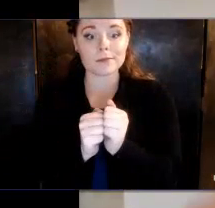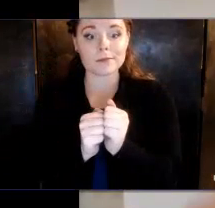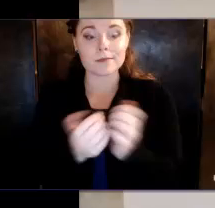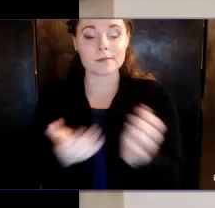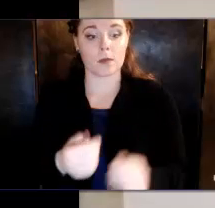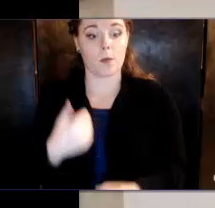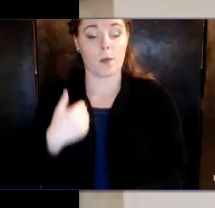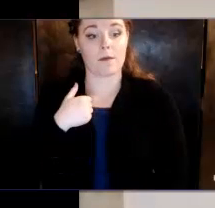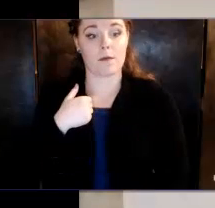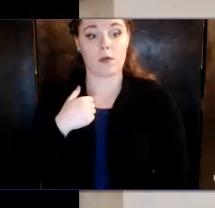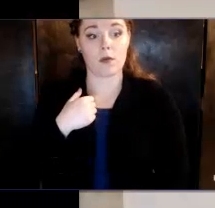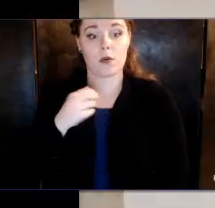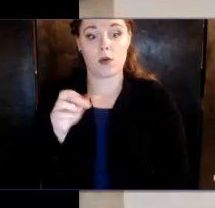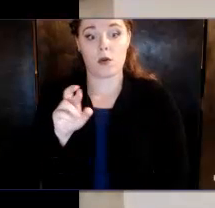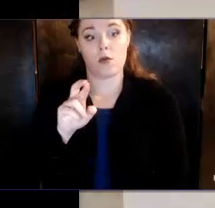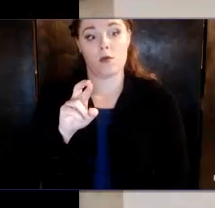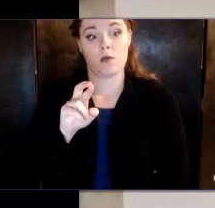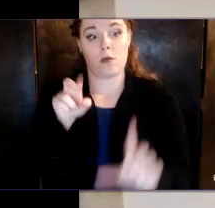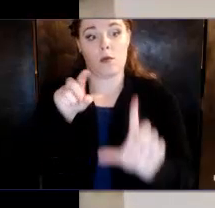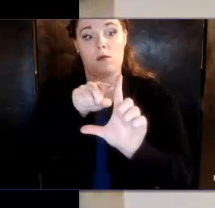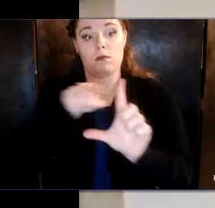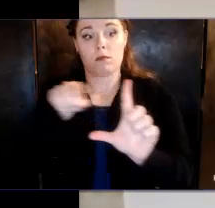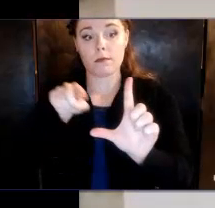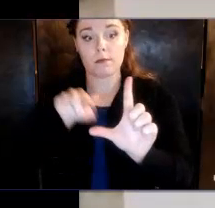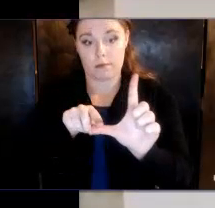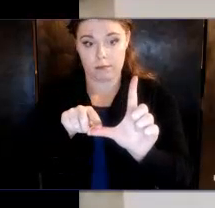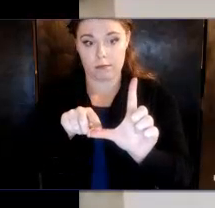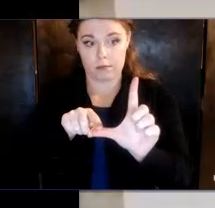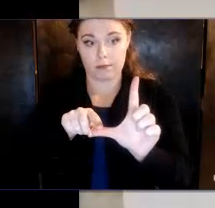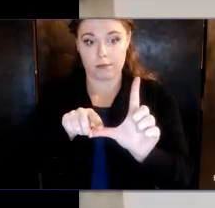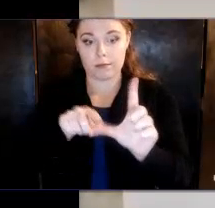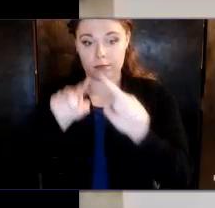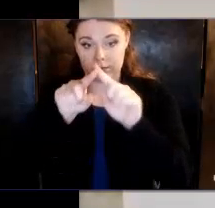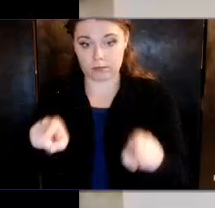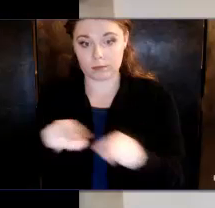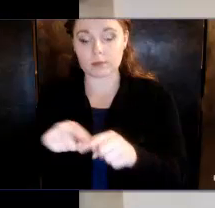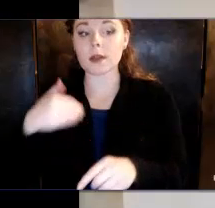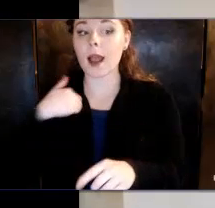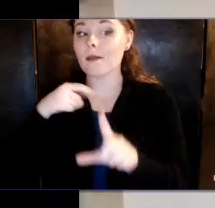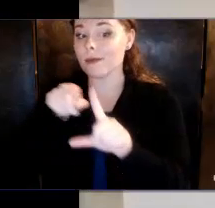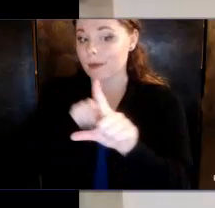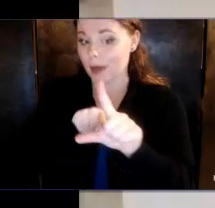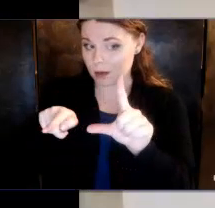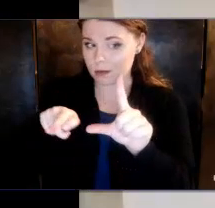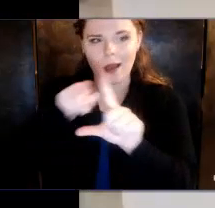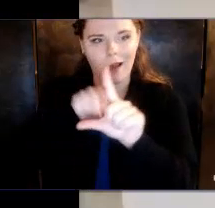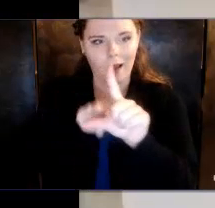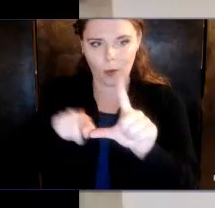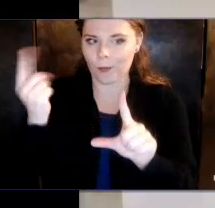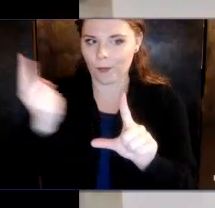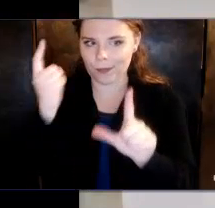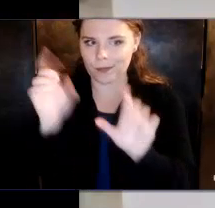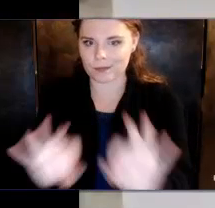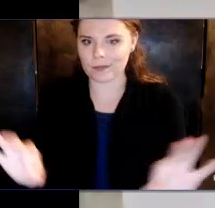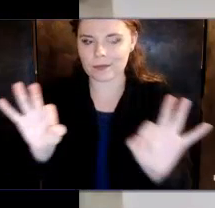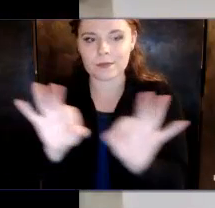A right, that's important, triangle has an angle, that's also important,